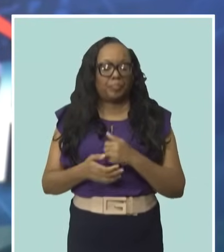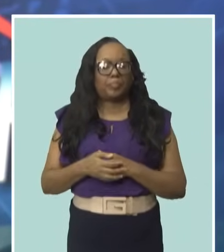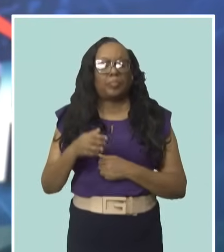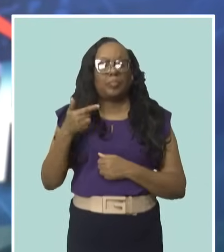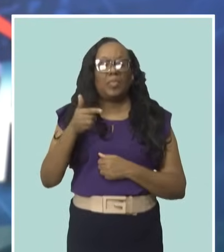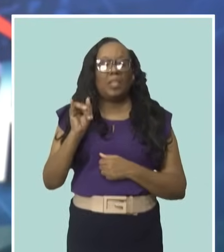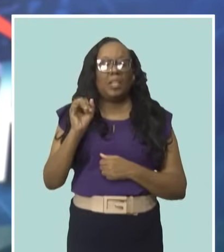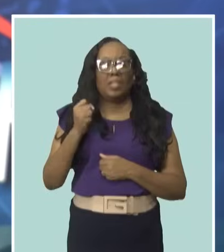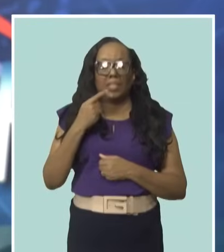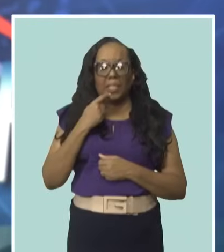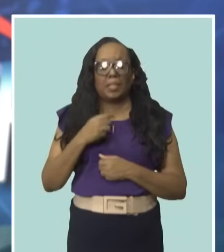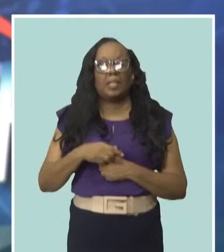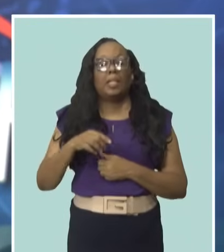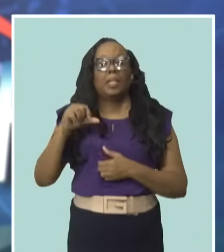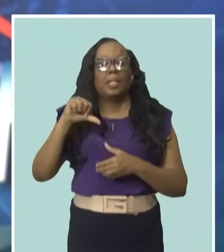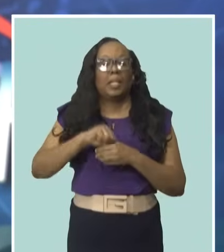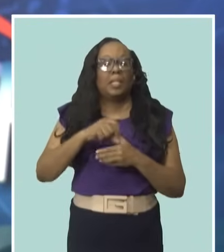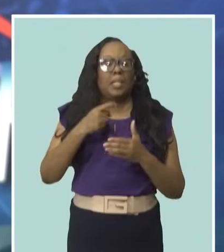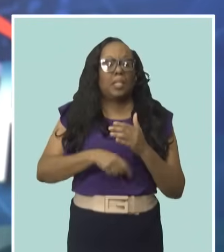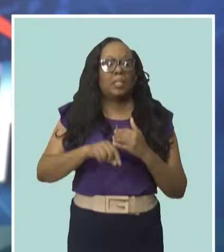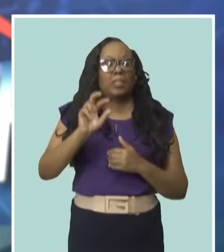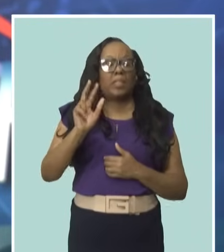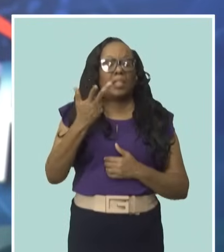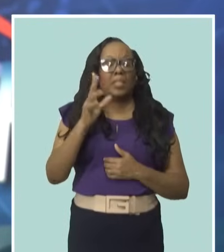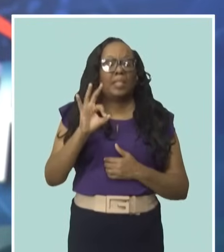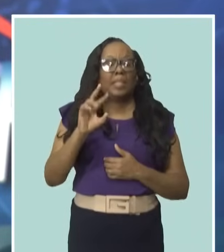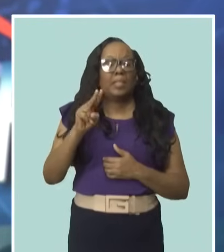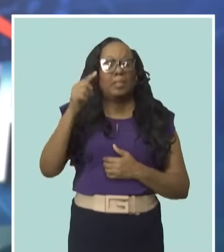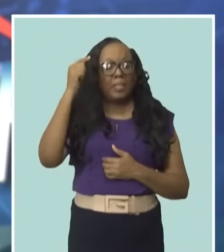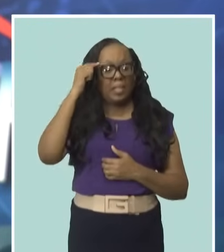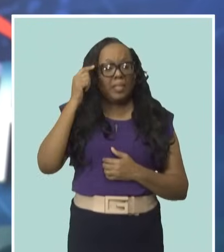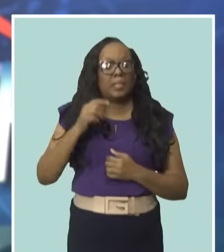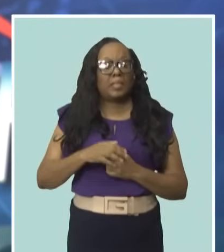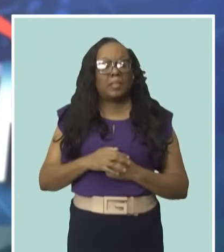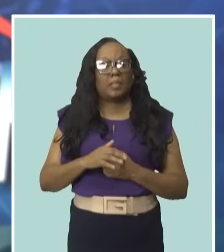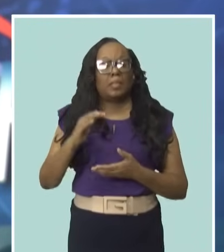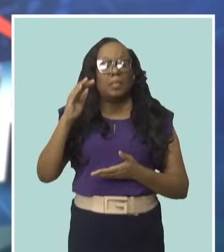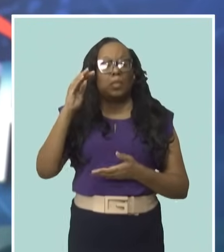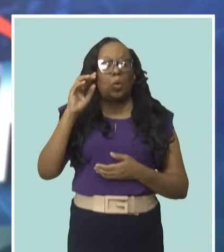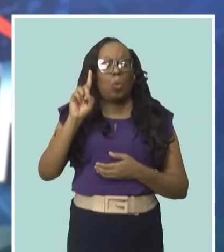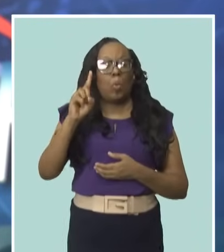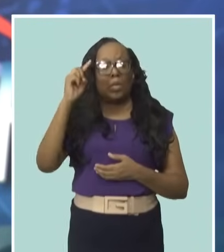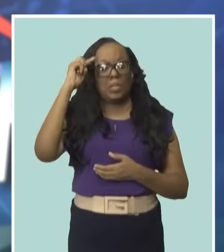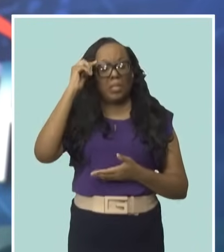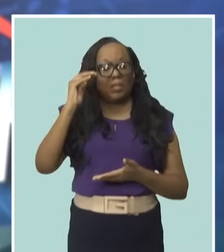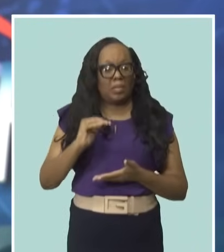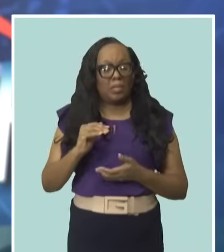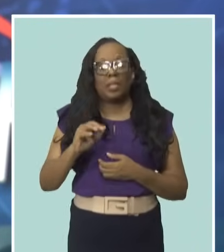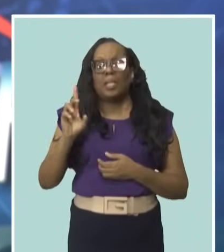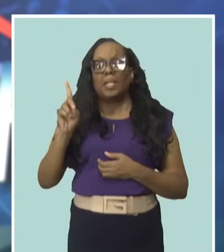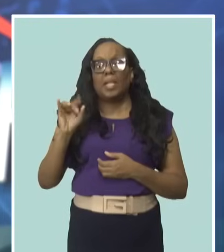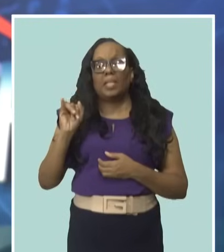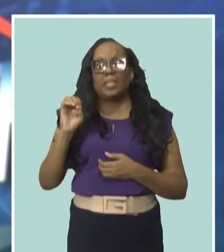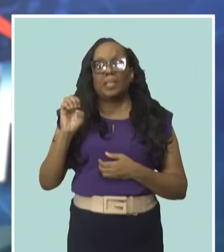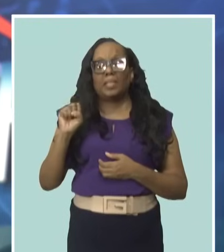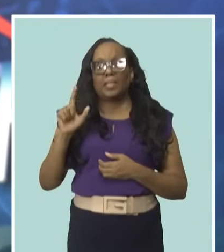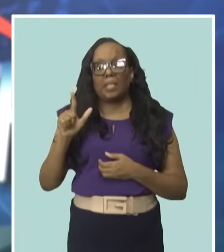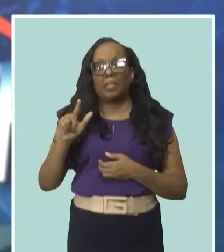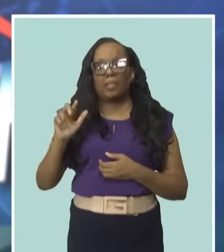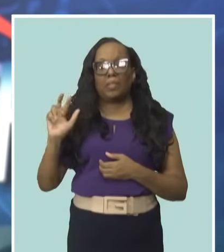Service, gasoline will cost $3.92 per litre, a reduction of 1 cent, and diesel will retail